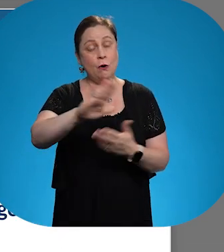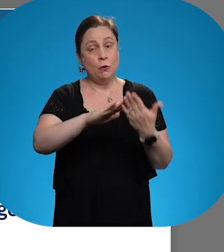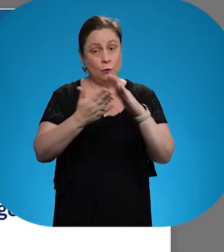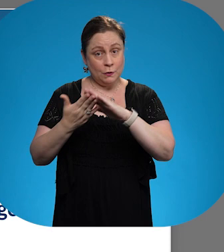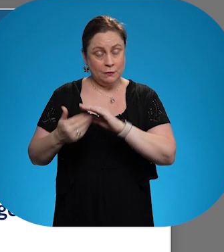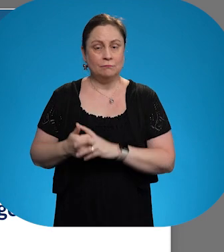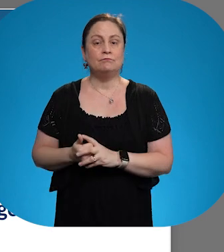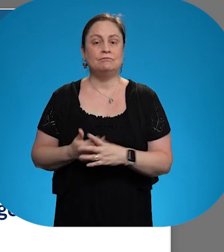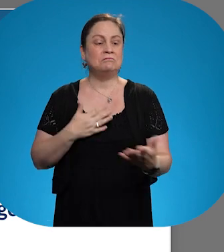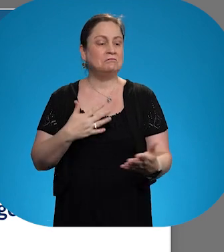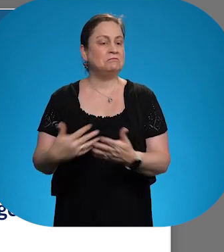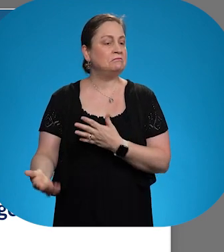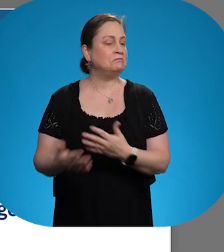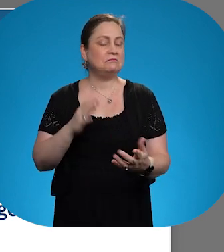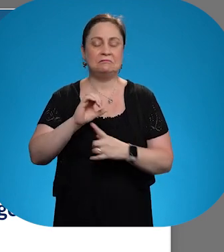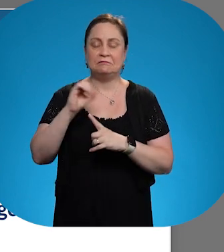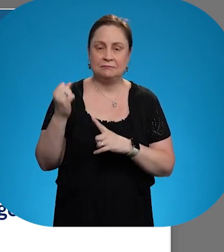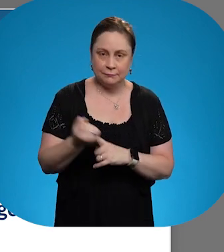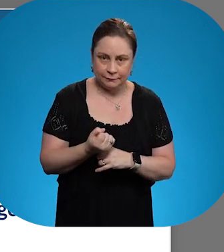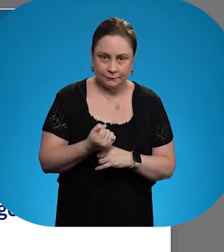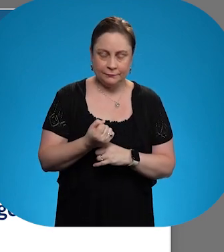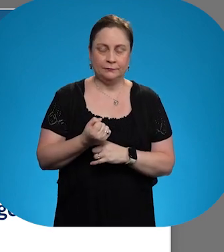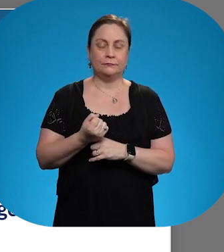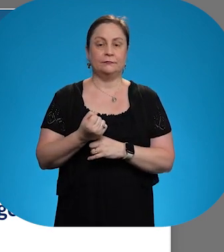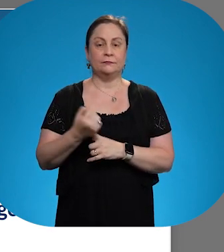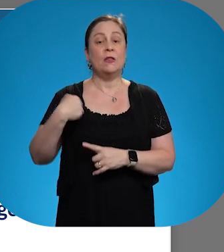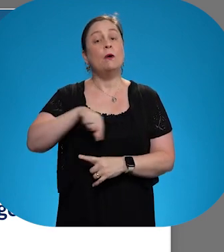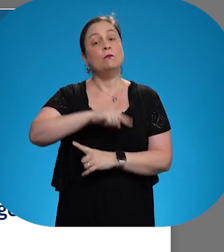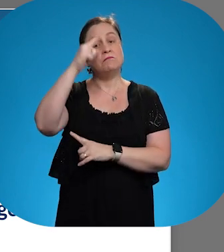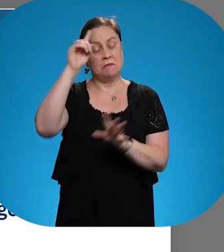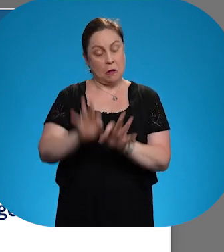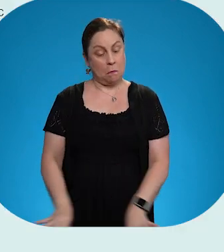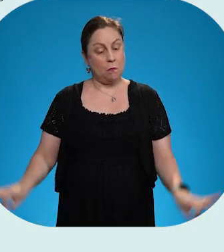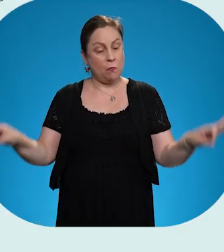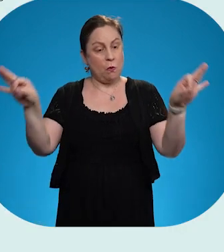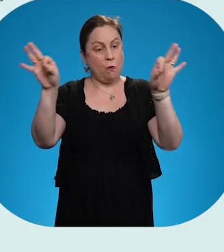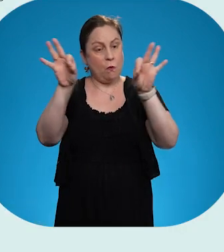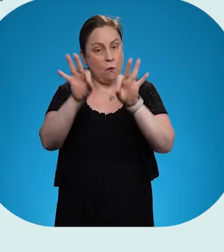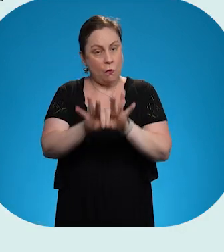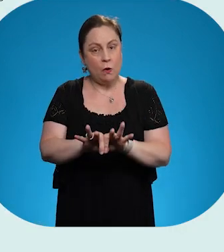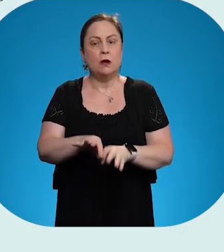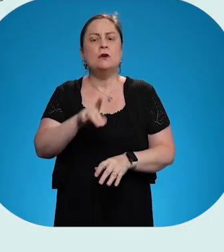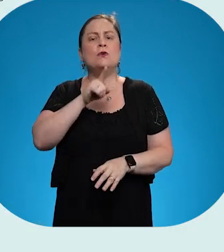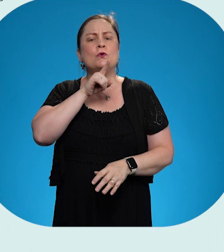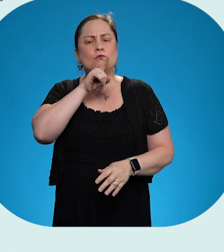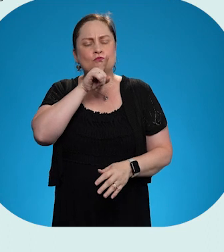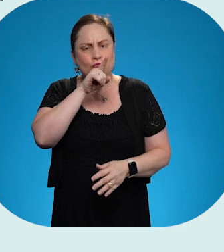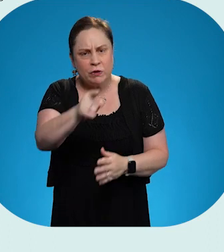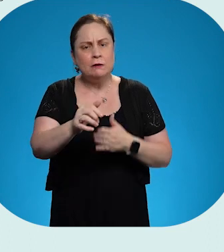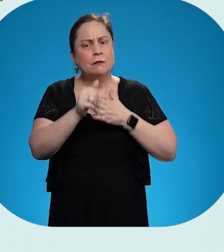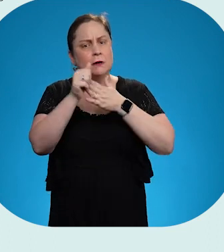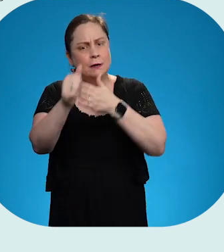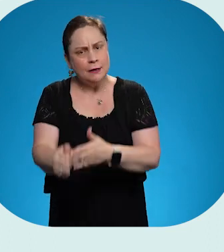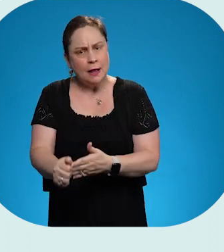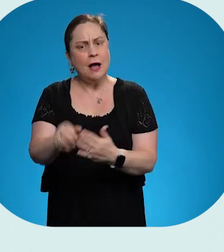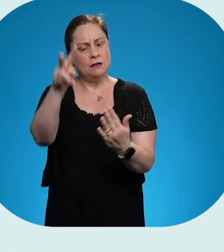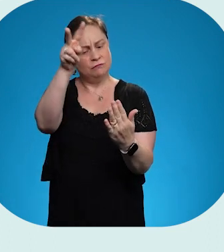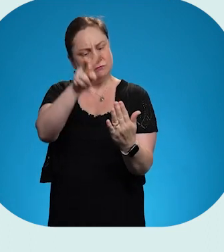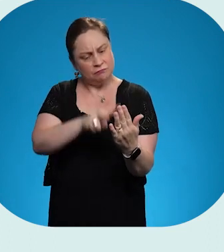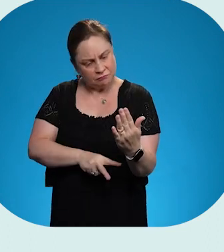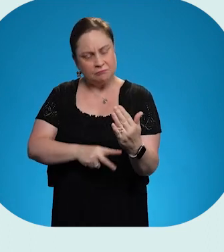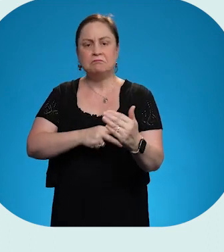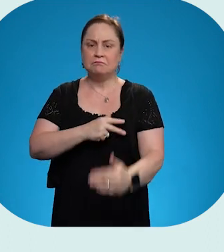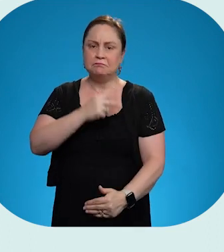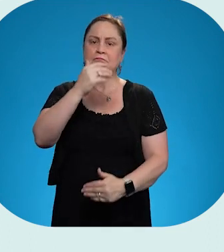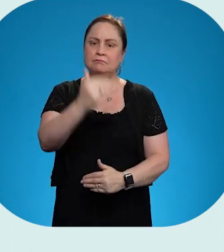communities. No matter what the case might be, we think it's important that you have a hands-on nuts and bolts guide that walks you